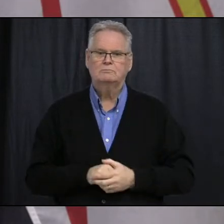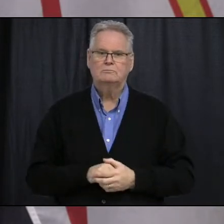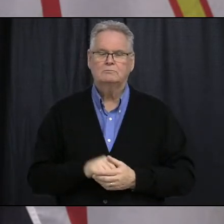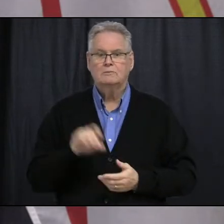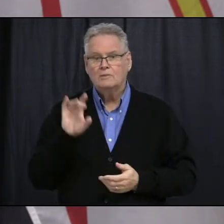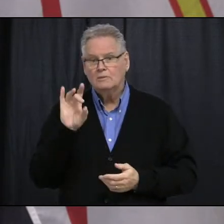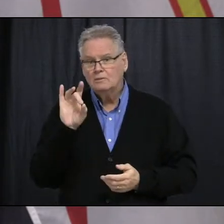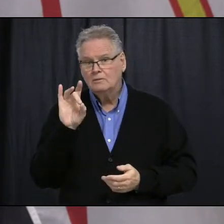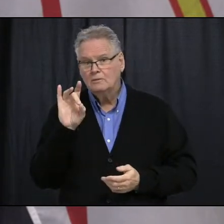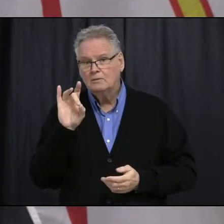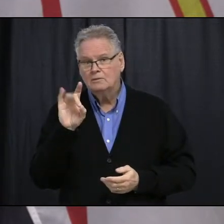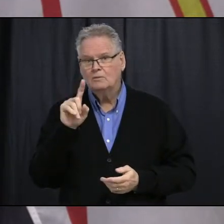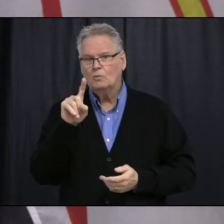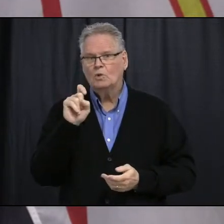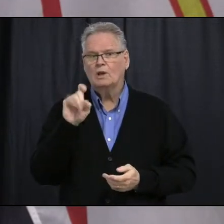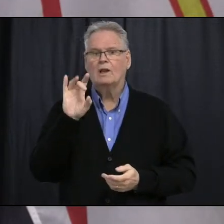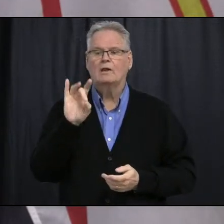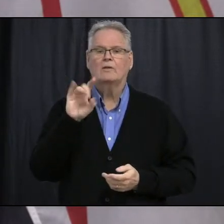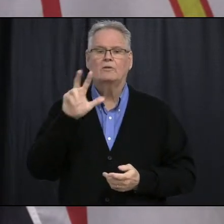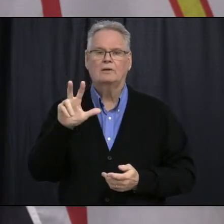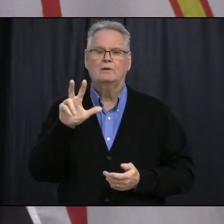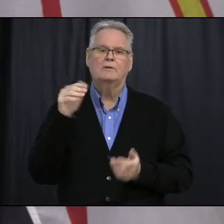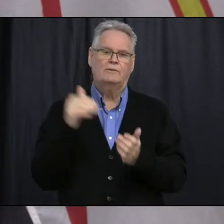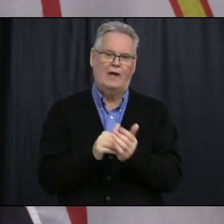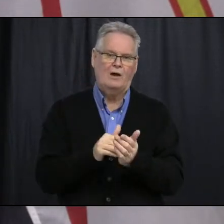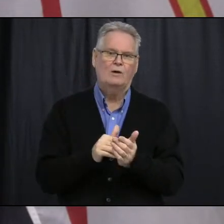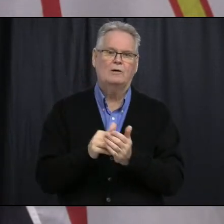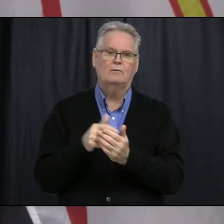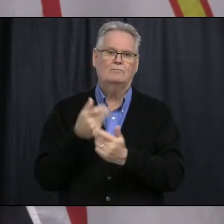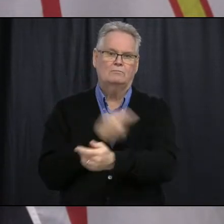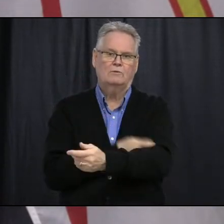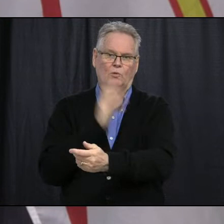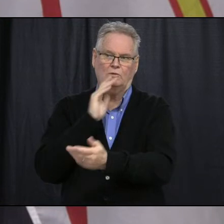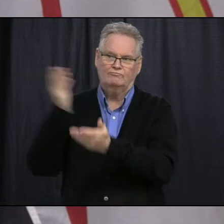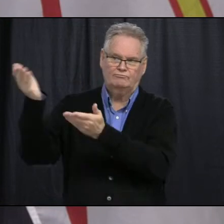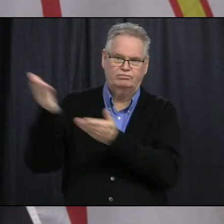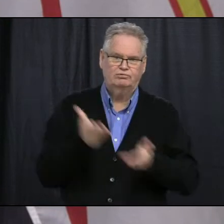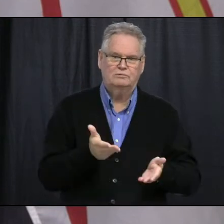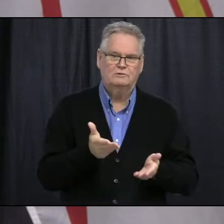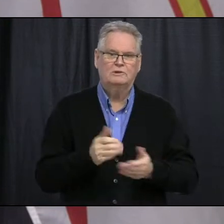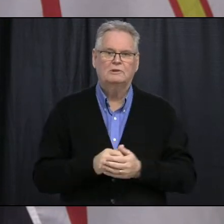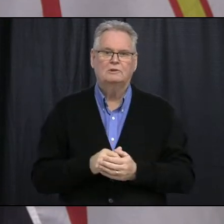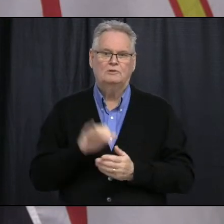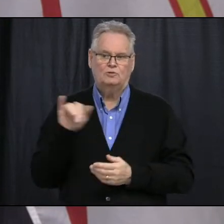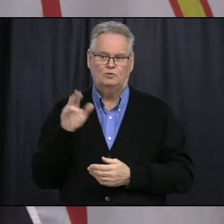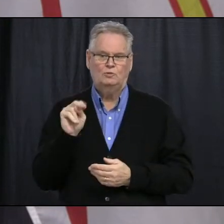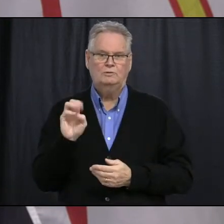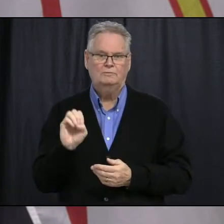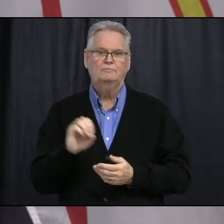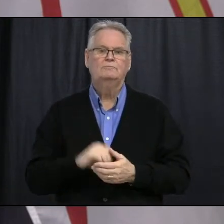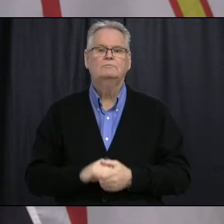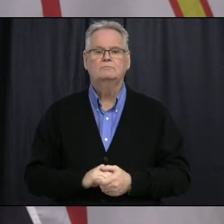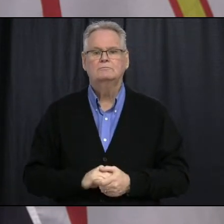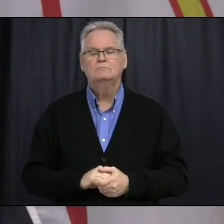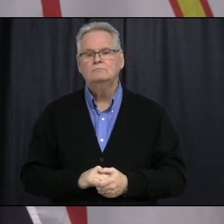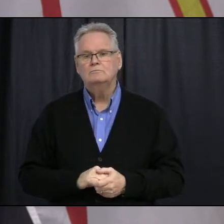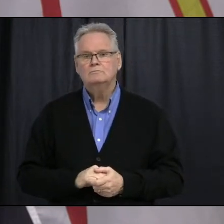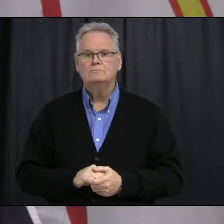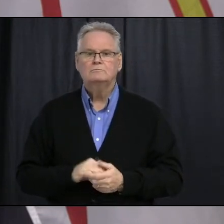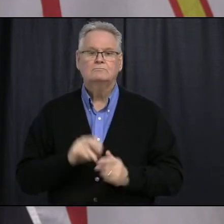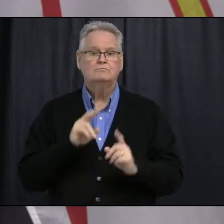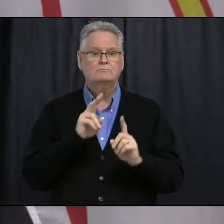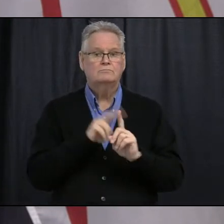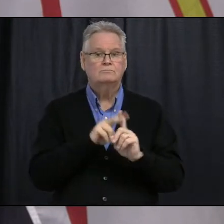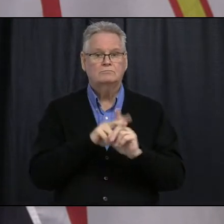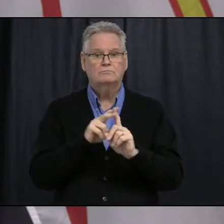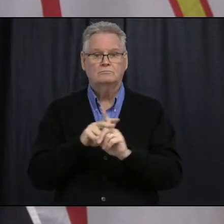for everyone. All second dose appointments scheduled on or after August 6th will